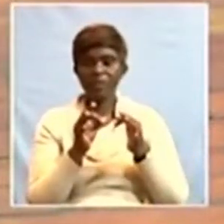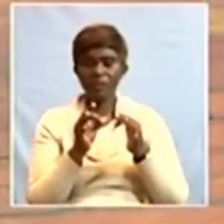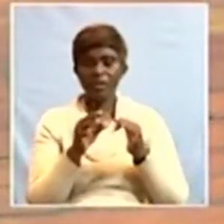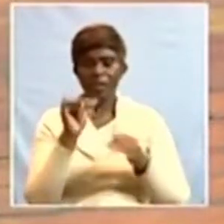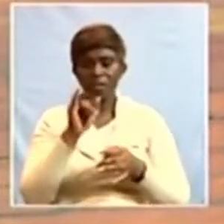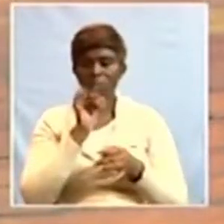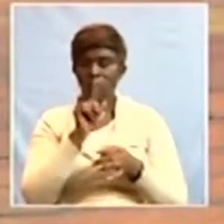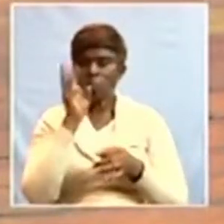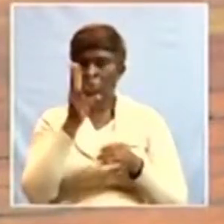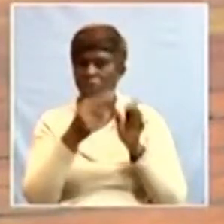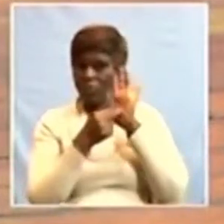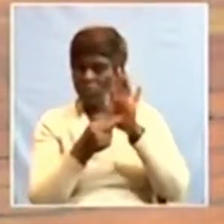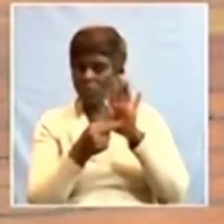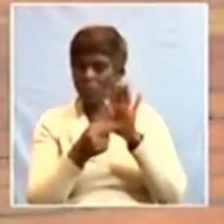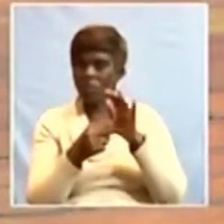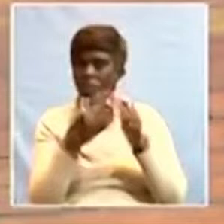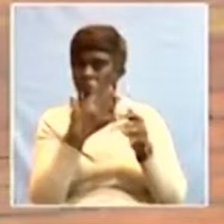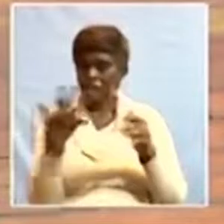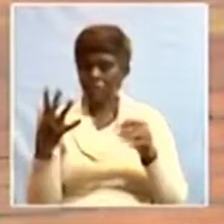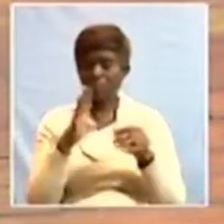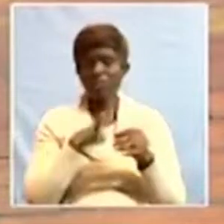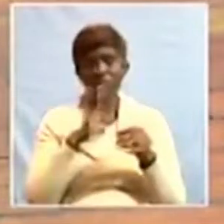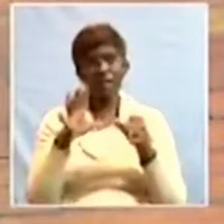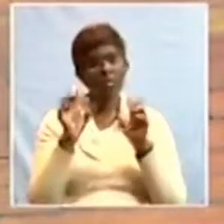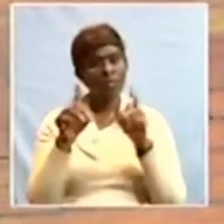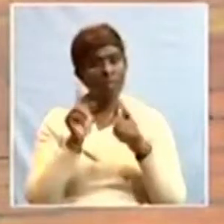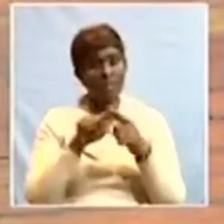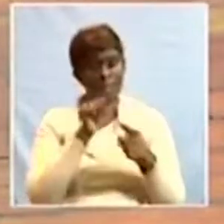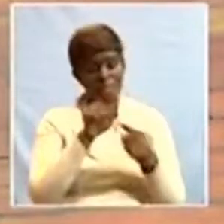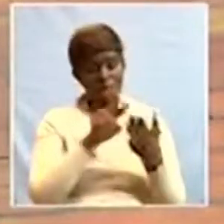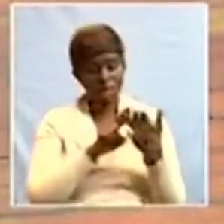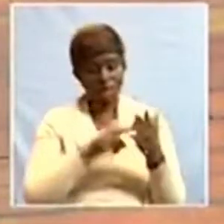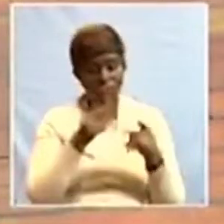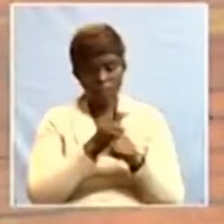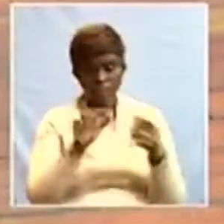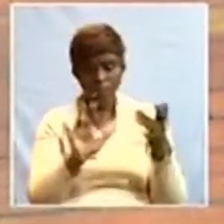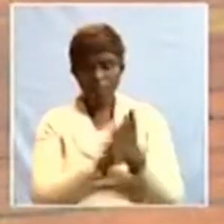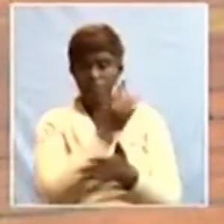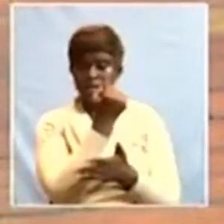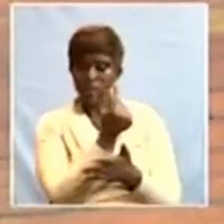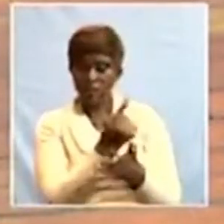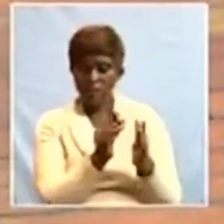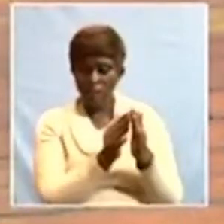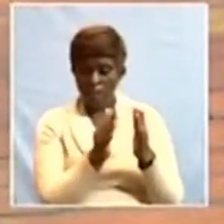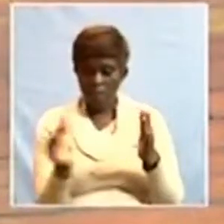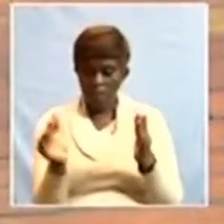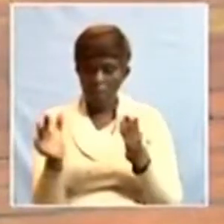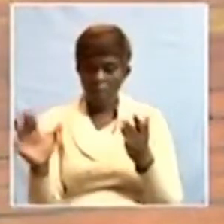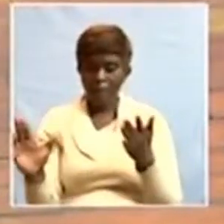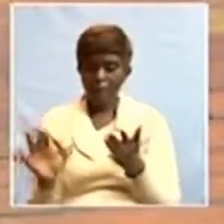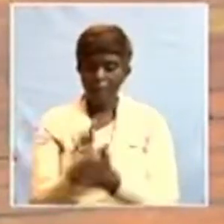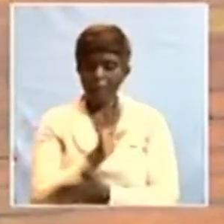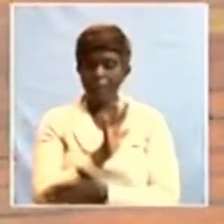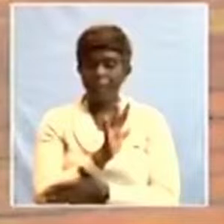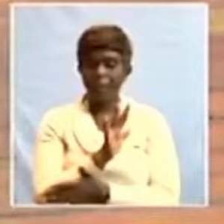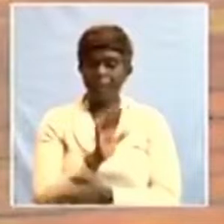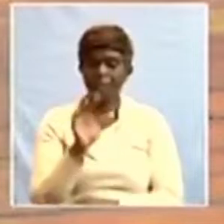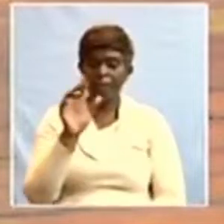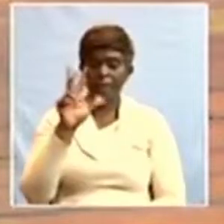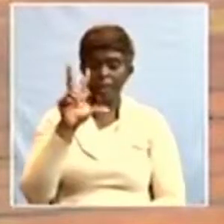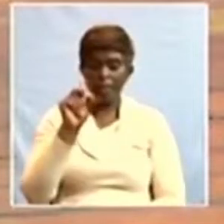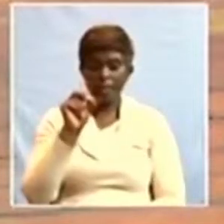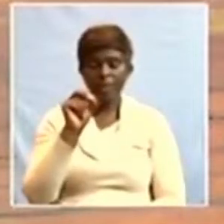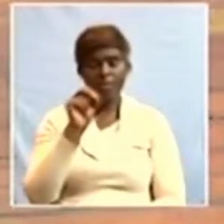it would appear things are okay, but this report from page 1 up to page 30